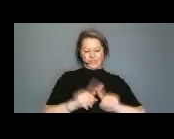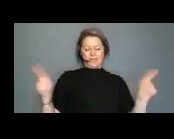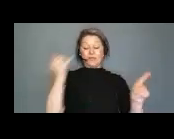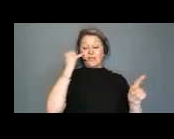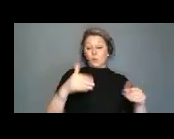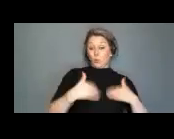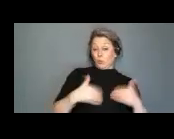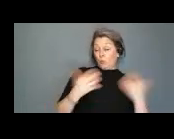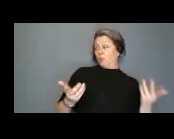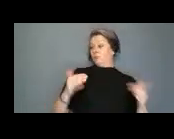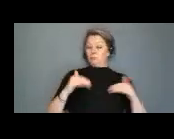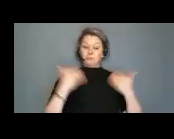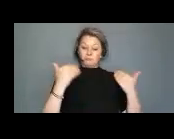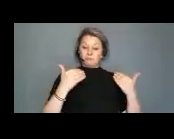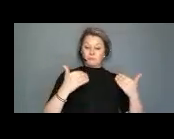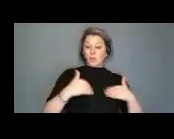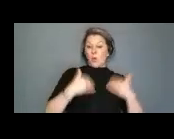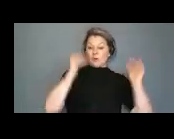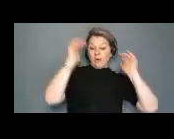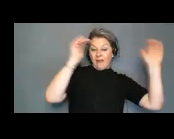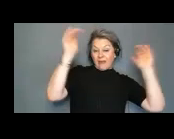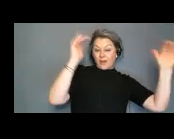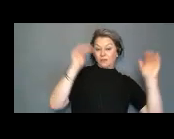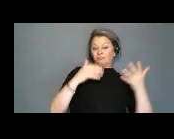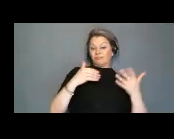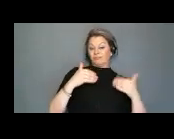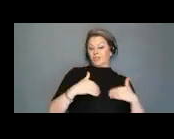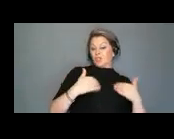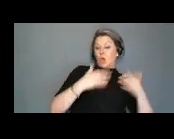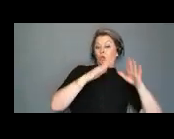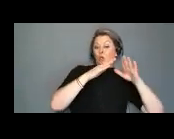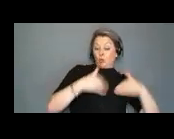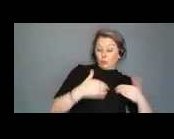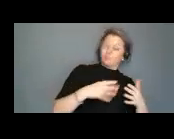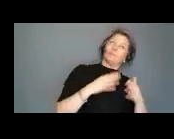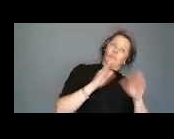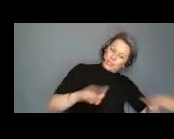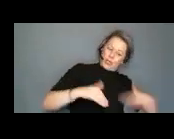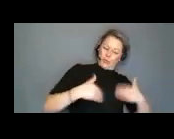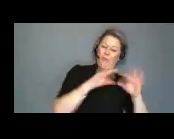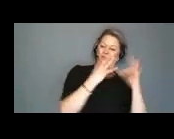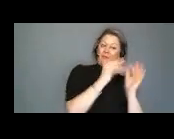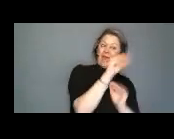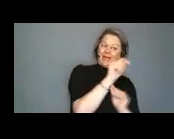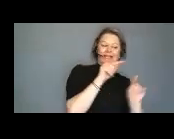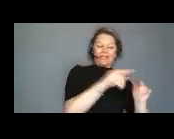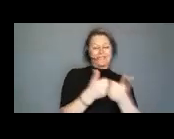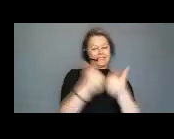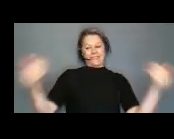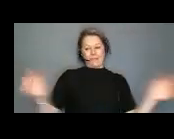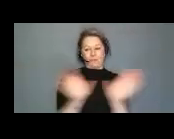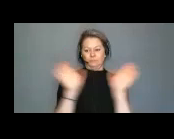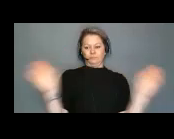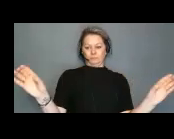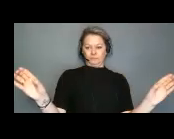adult, as defined in the Children, Youth, and Families Act. Right. A couple of other general comments about